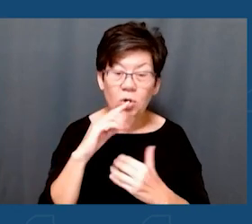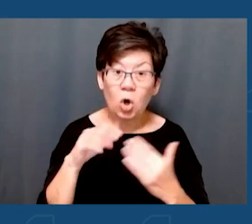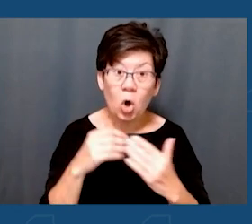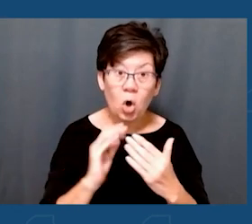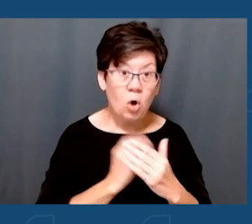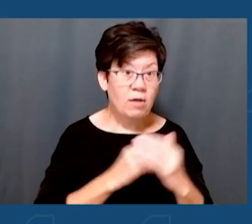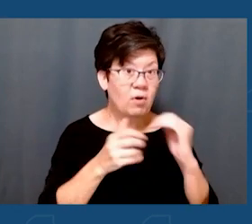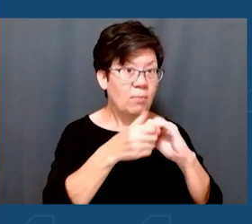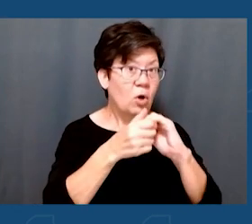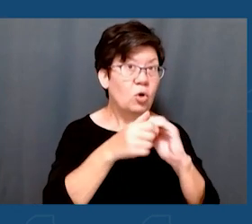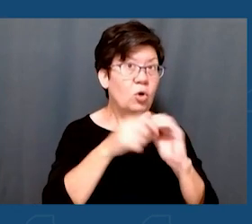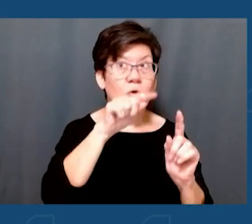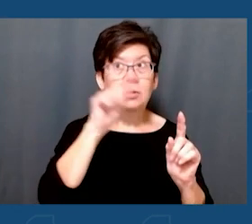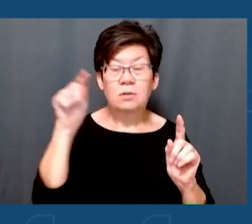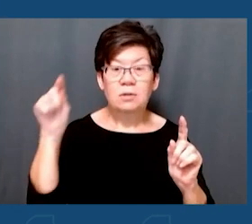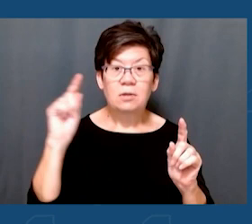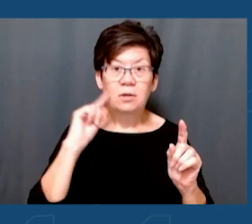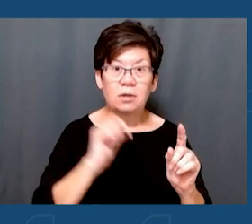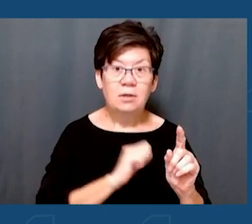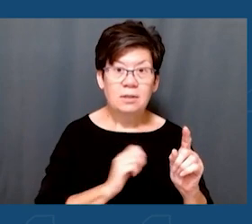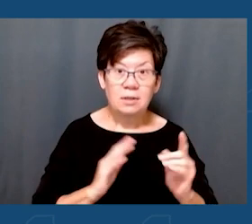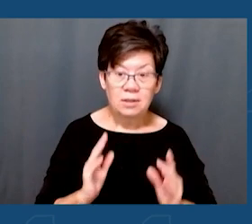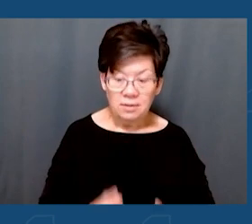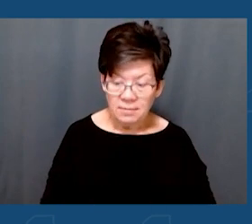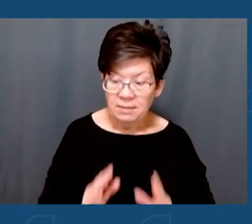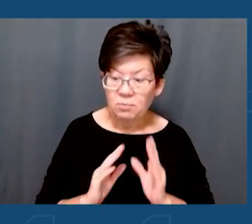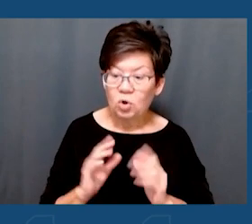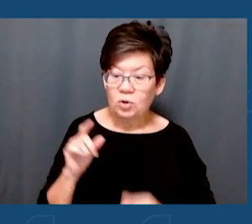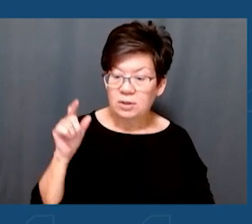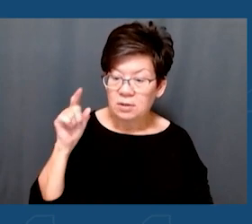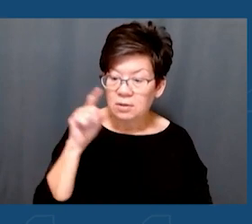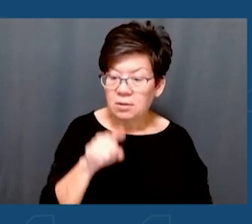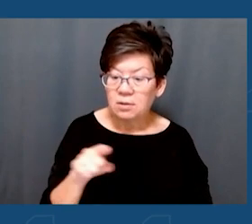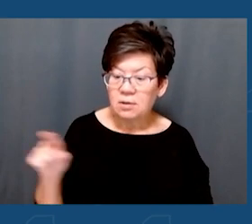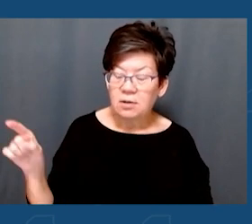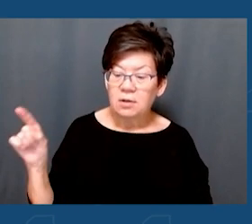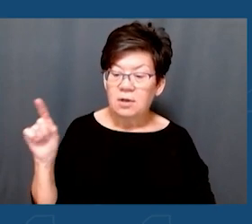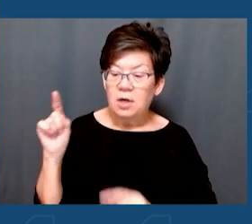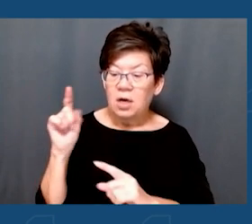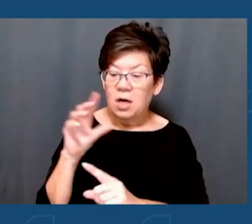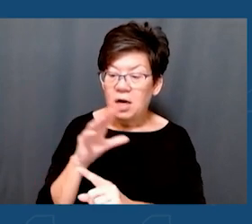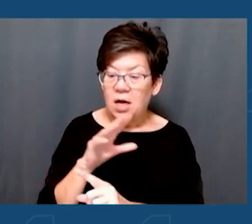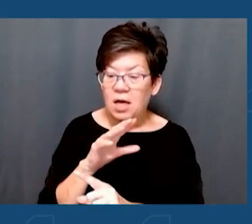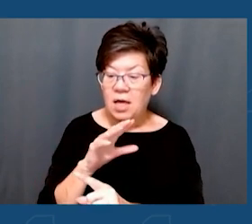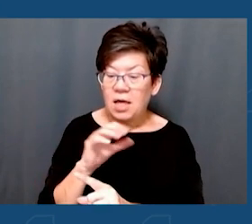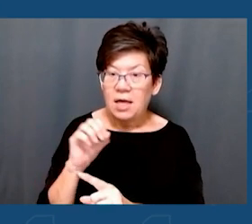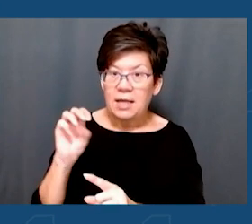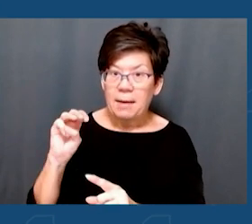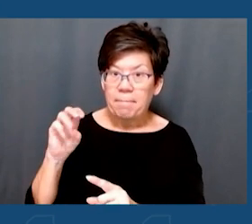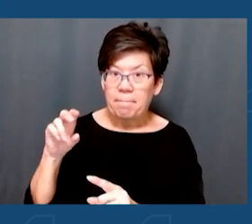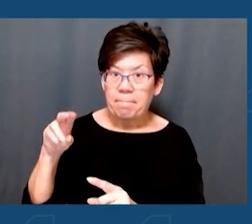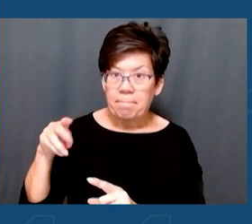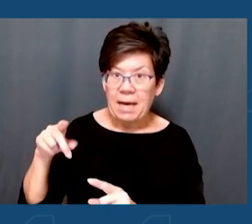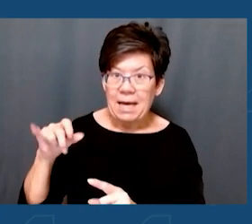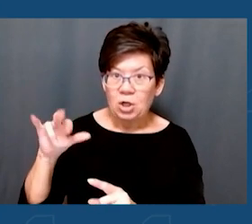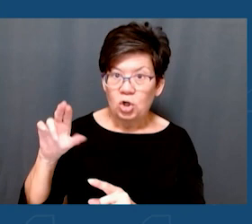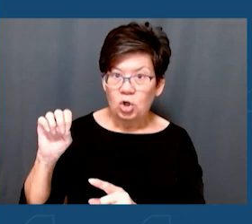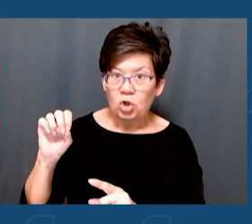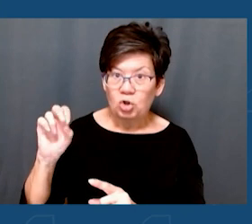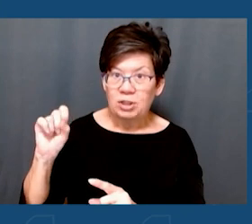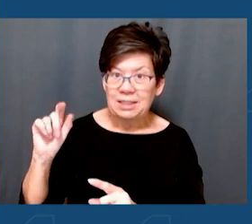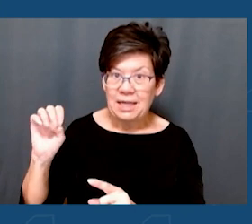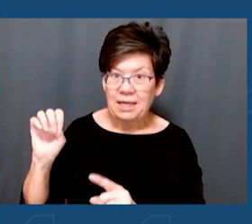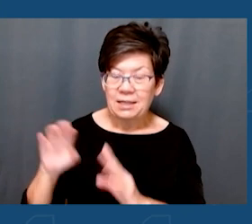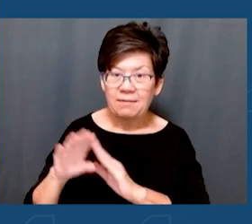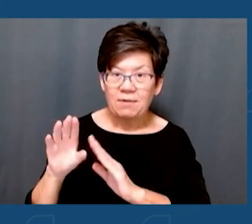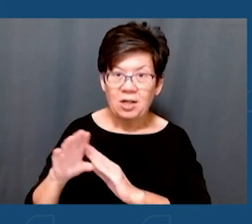government, including Assemblymember Rivera. I want to mention Empire State Development. You've heard about Mo, and in